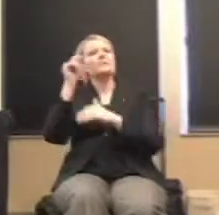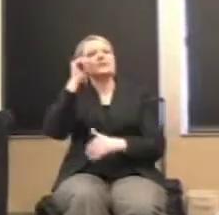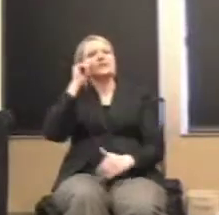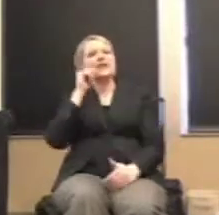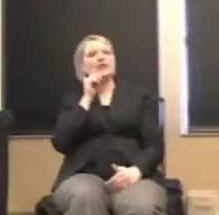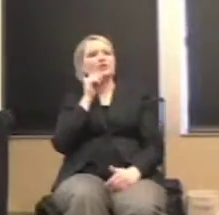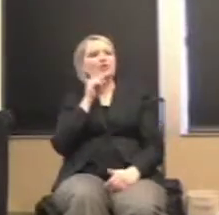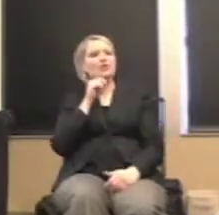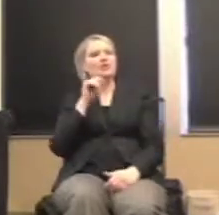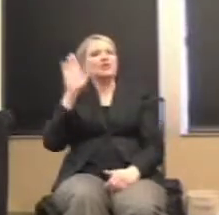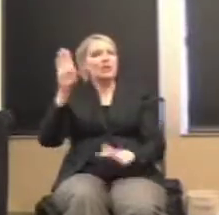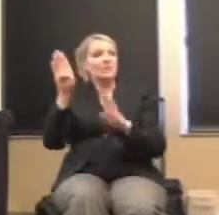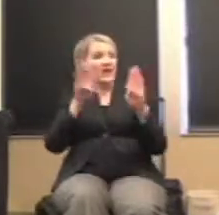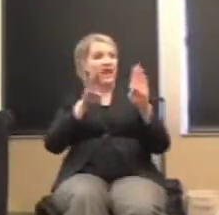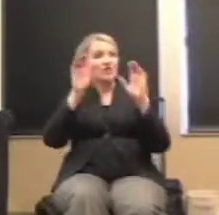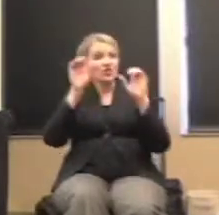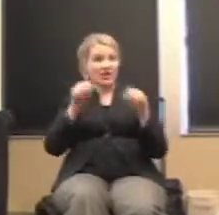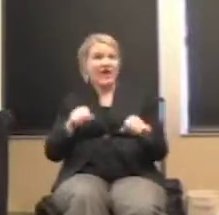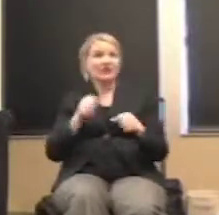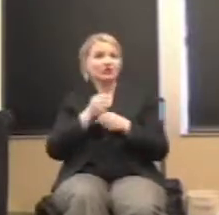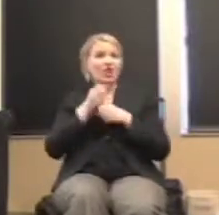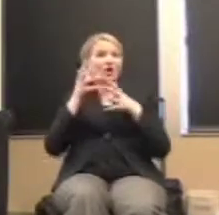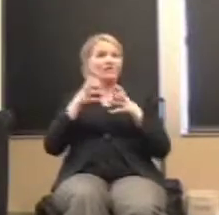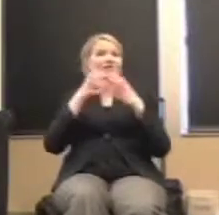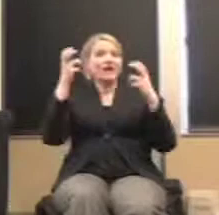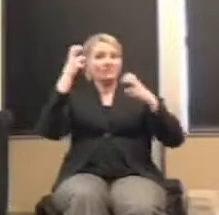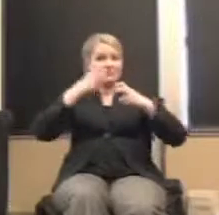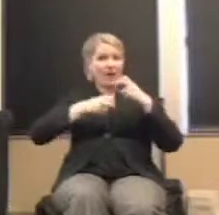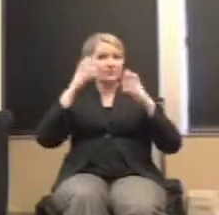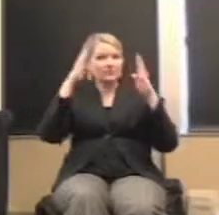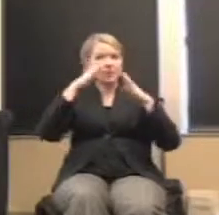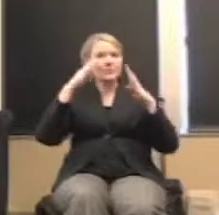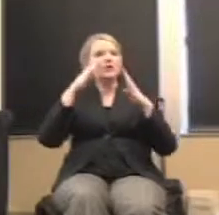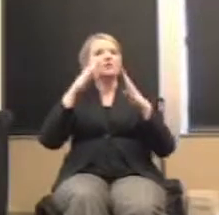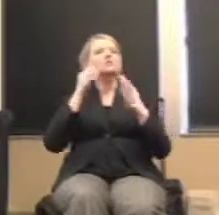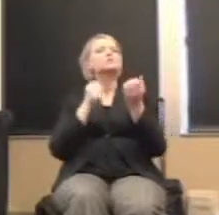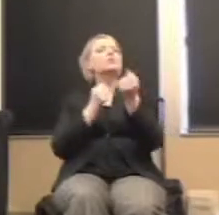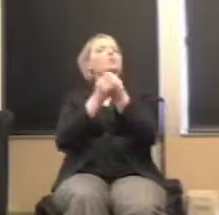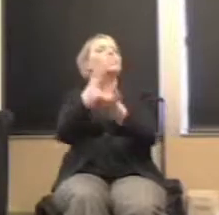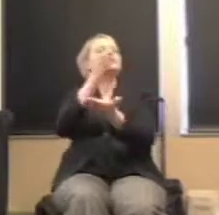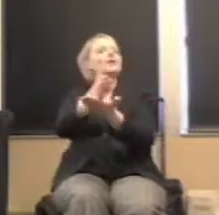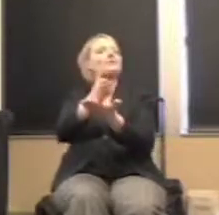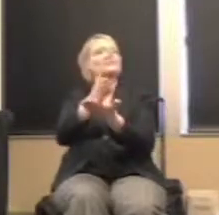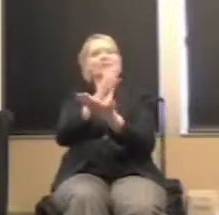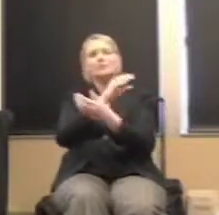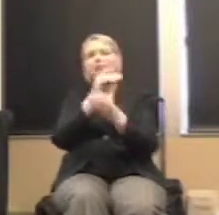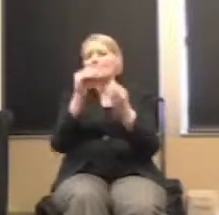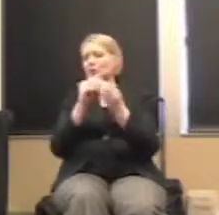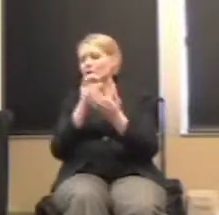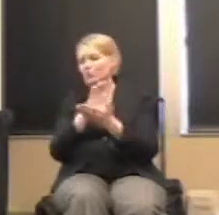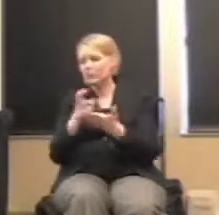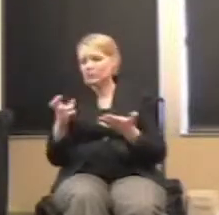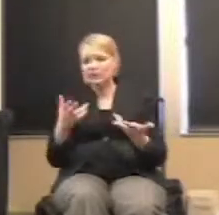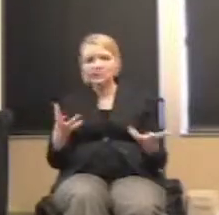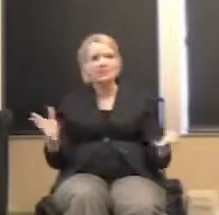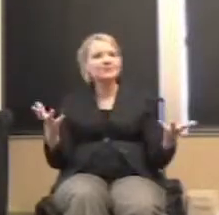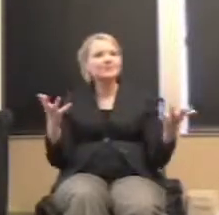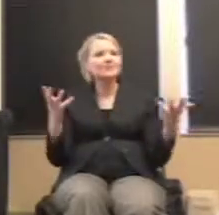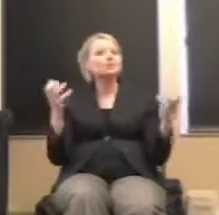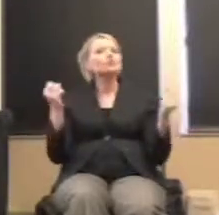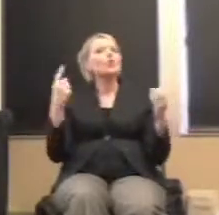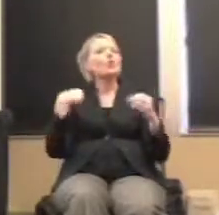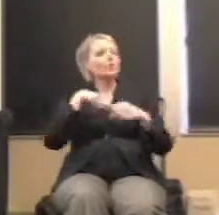could really get them in trouble, supports stop and resources are no longer there. So we actually put